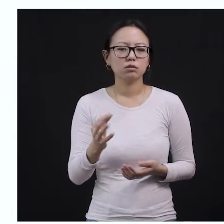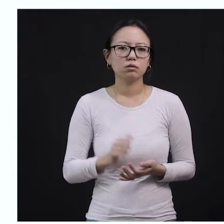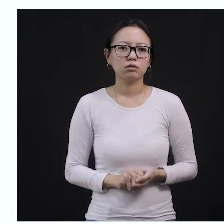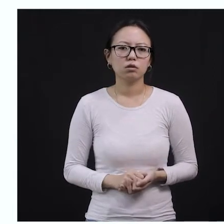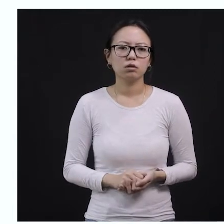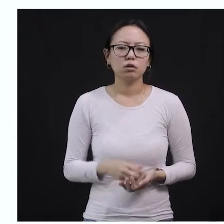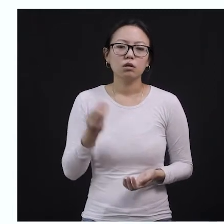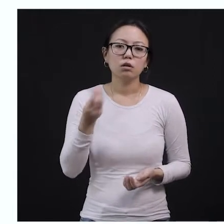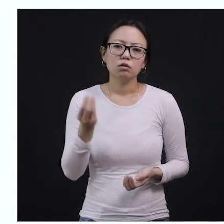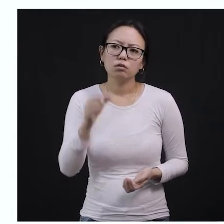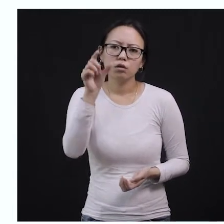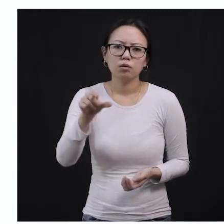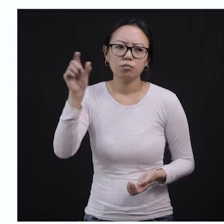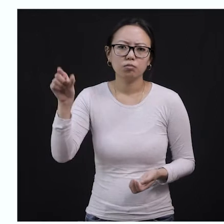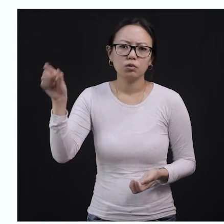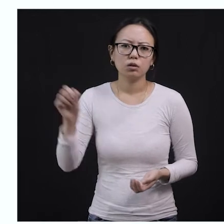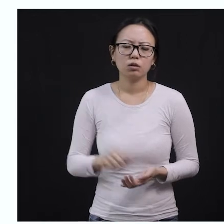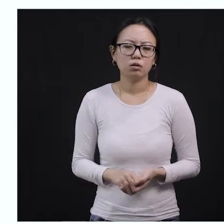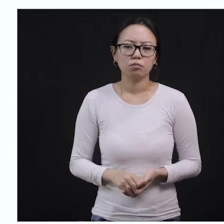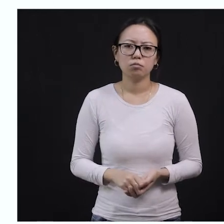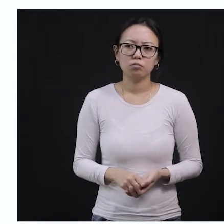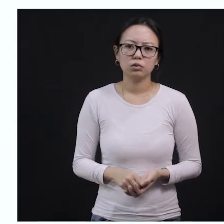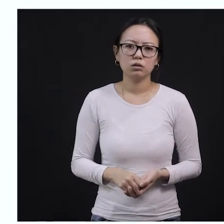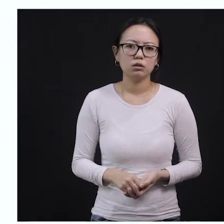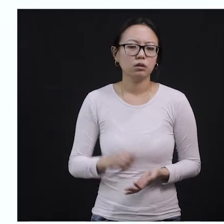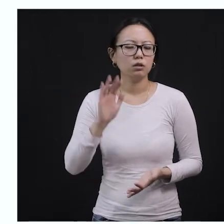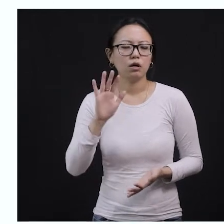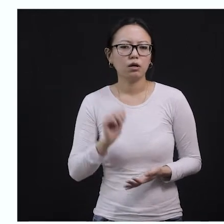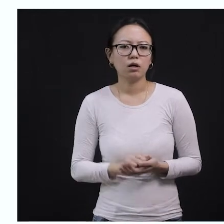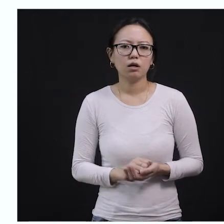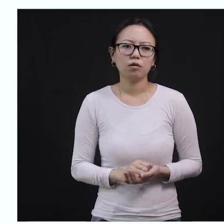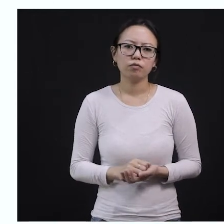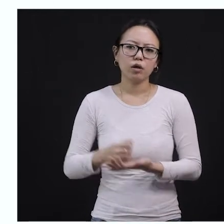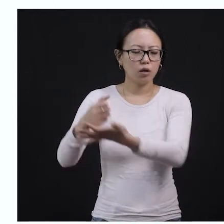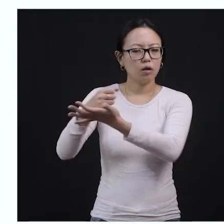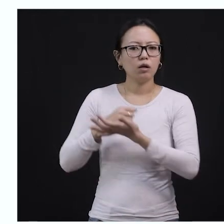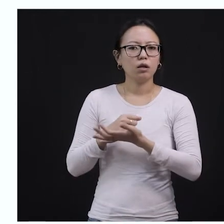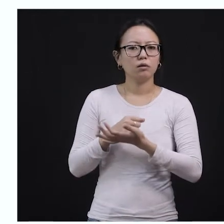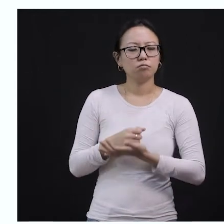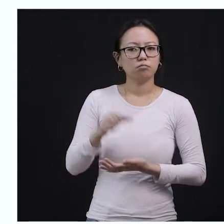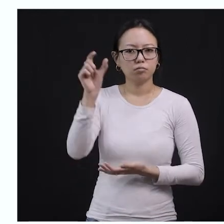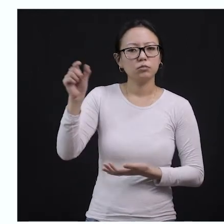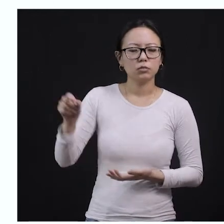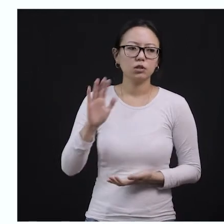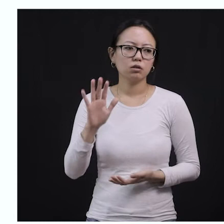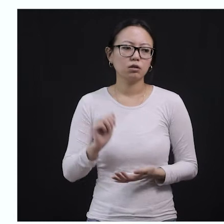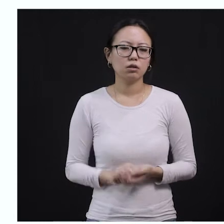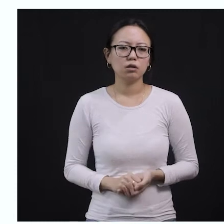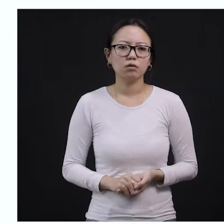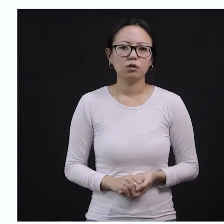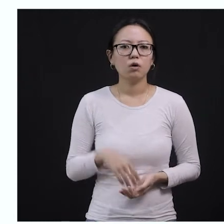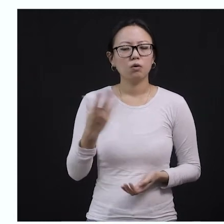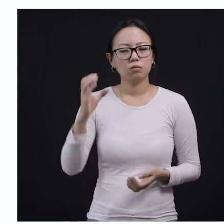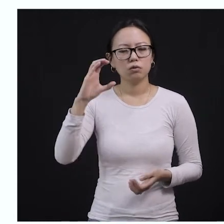us during different natural disasters, okay? So they used to come for support. Also, other countries used to